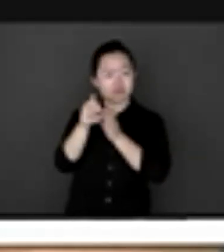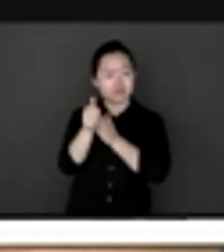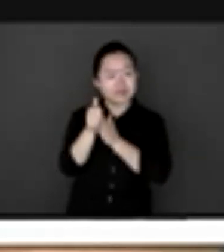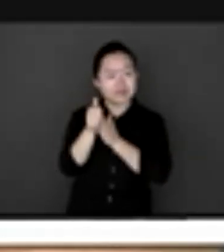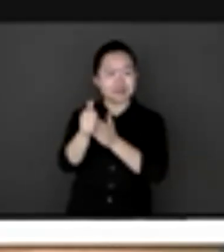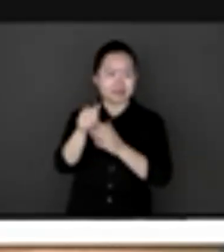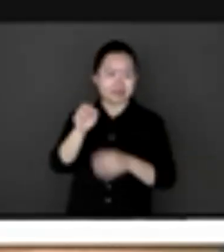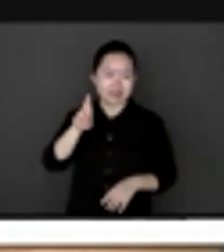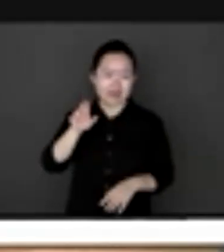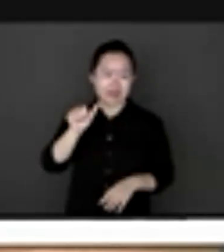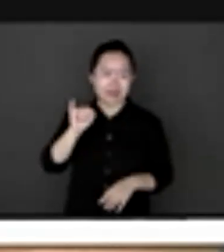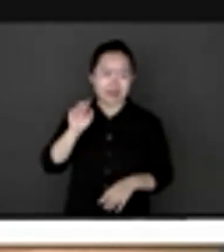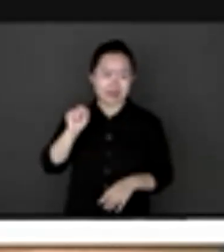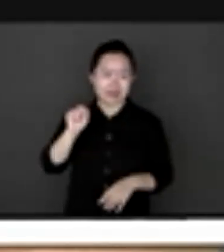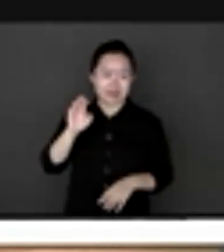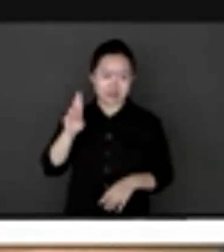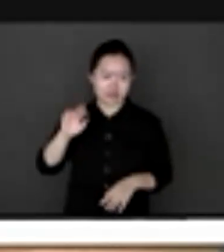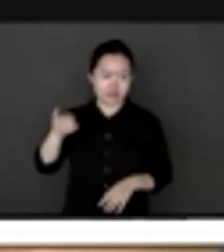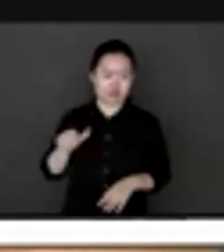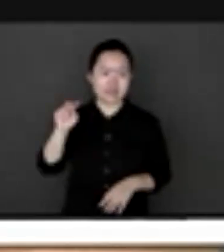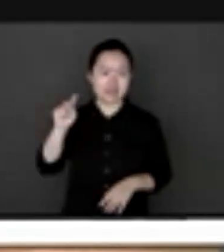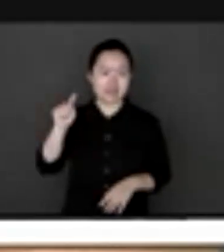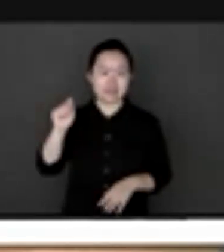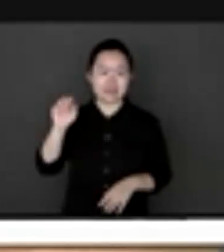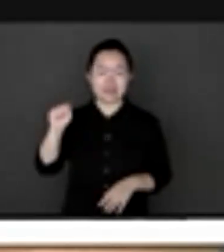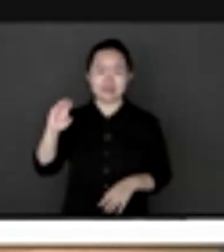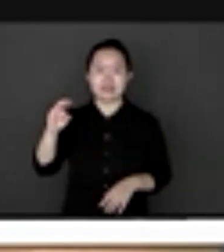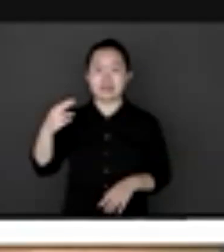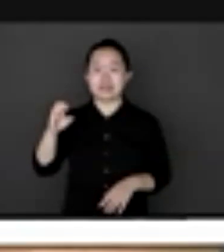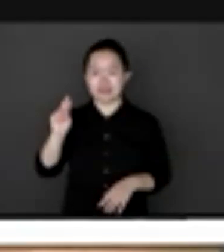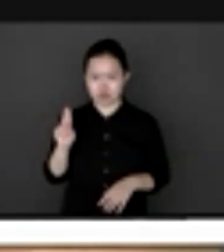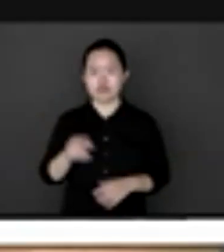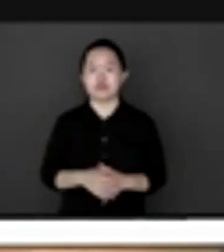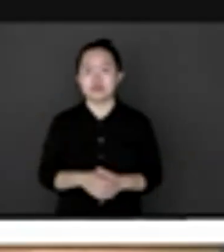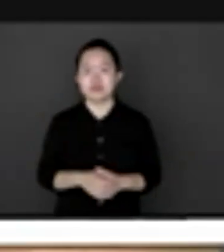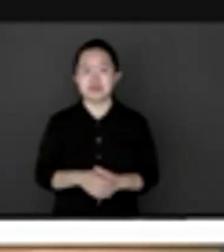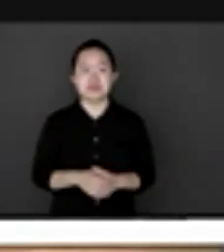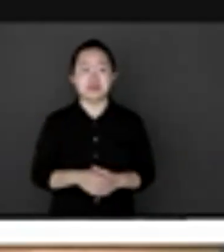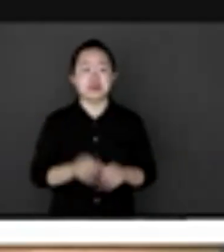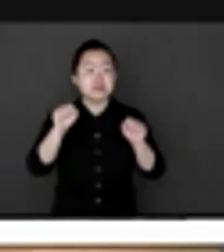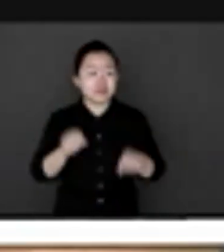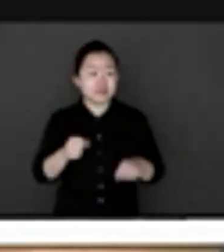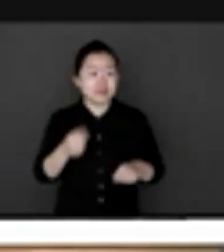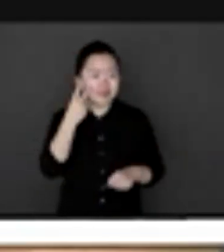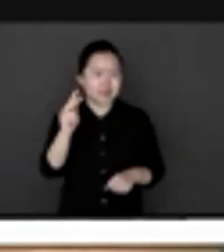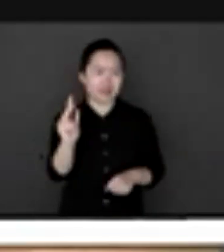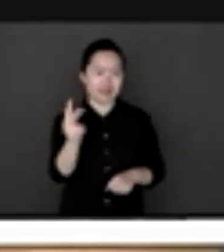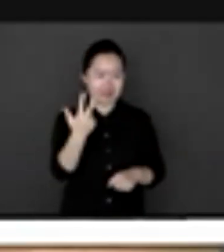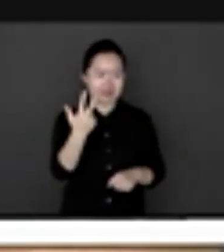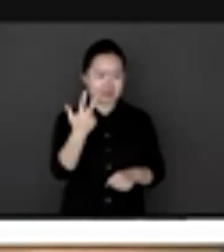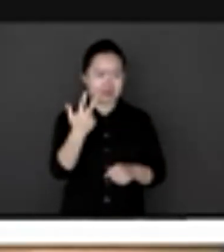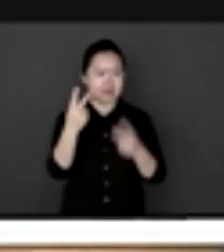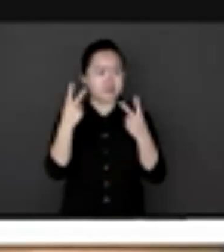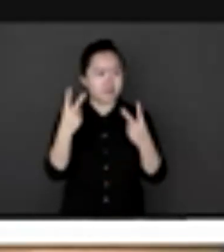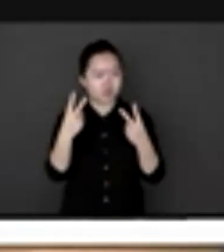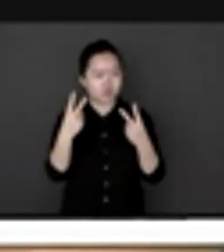we'll walk through in the next 3 slides. Next slide, please. Strategic anchoring. Now, my credo